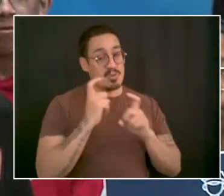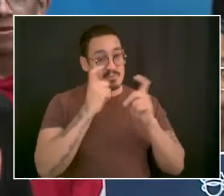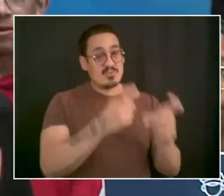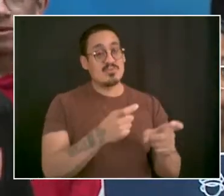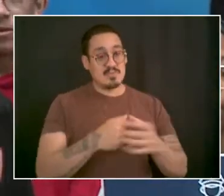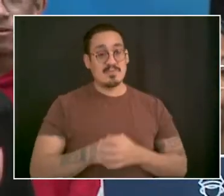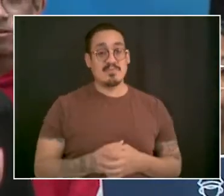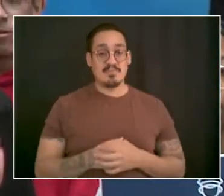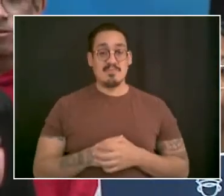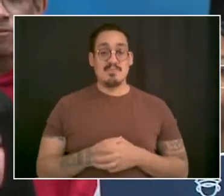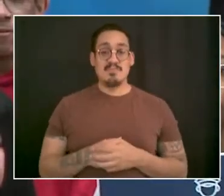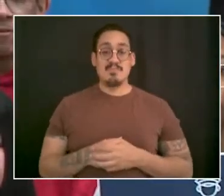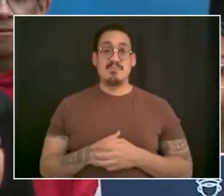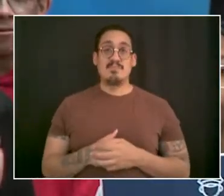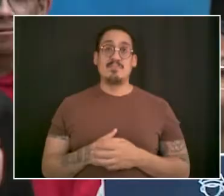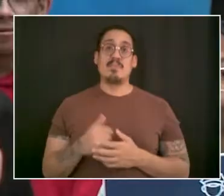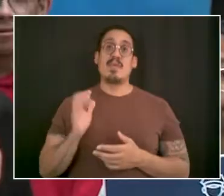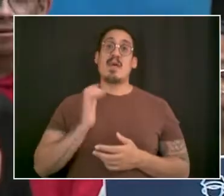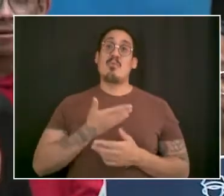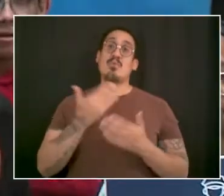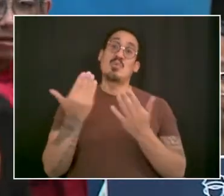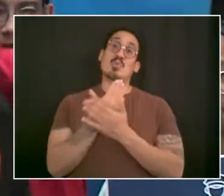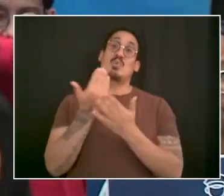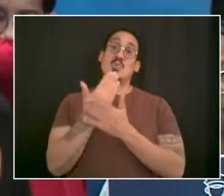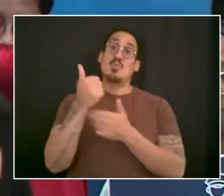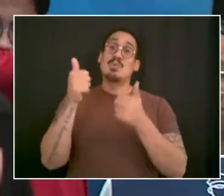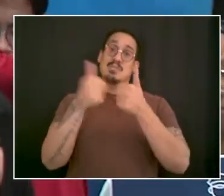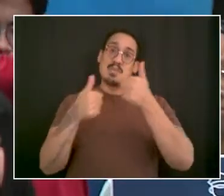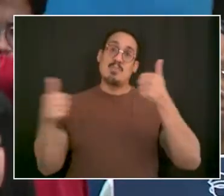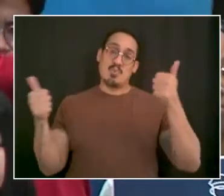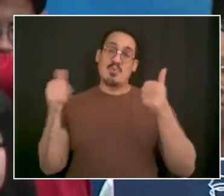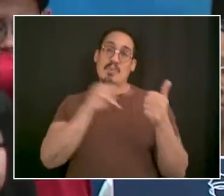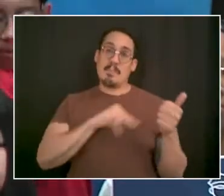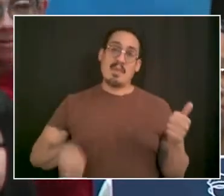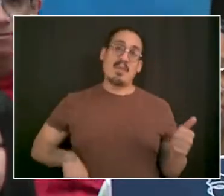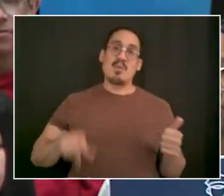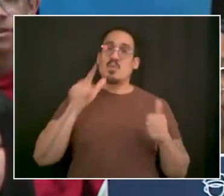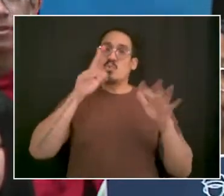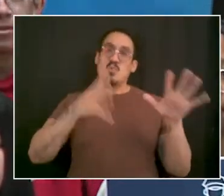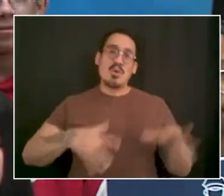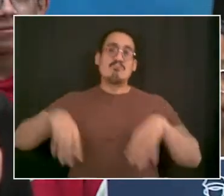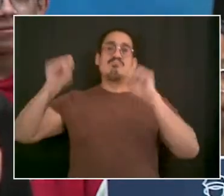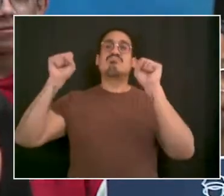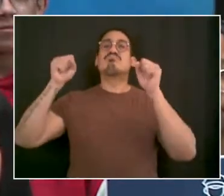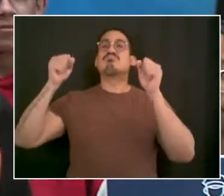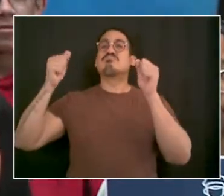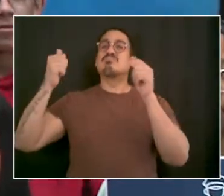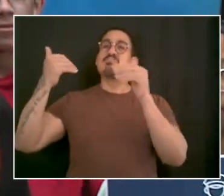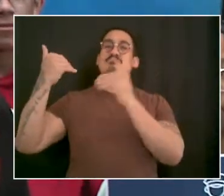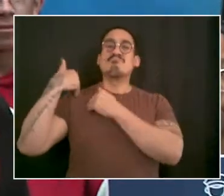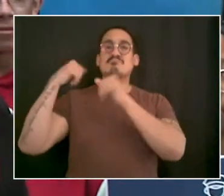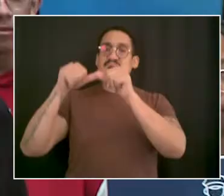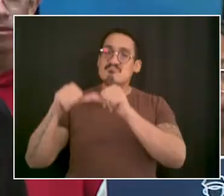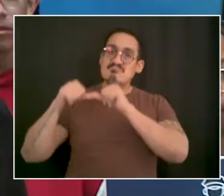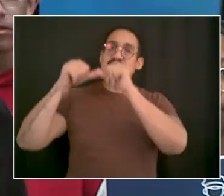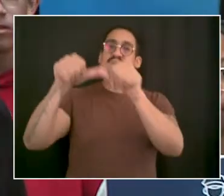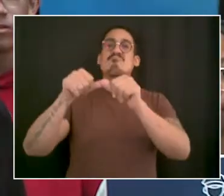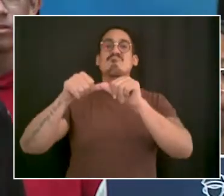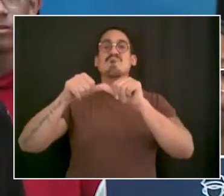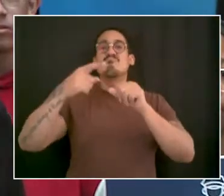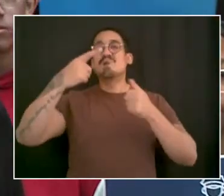thank our new deputy mayors who picked up the baton and continue. Our new deputy mayors, can you stand up?